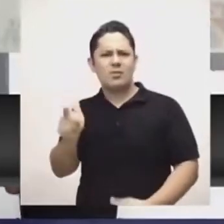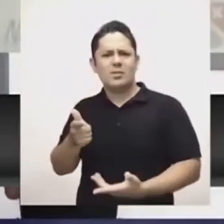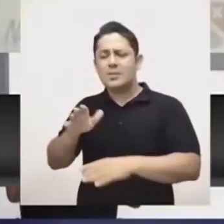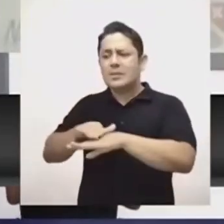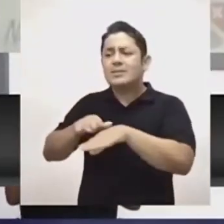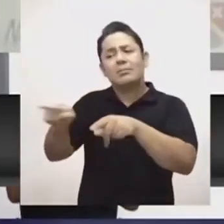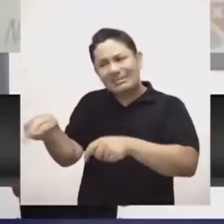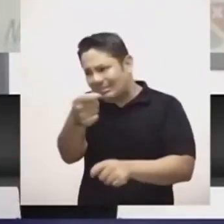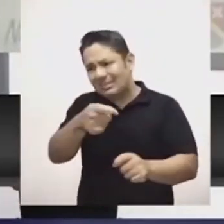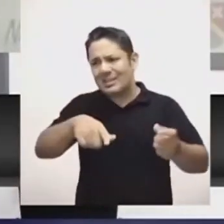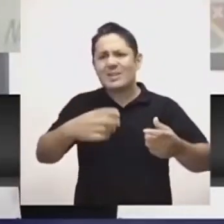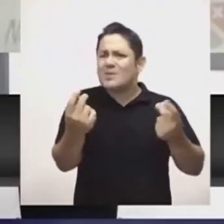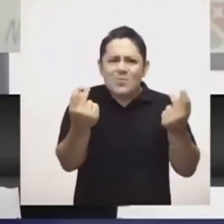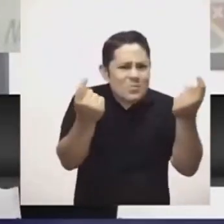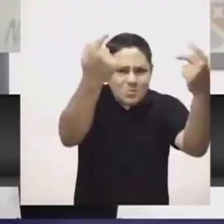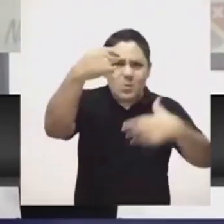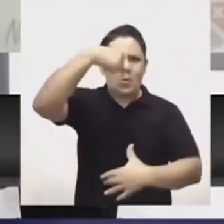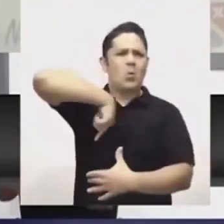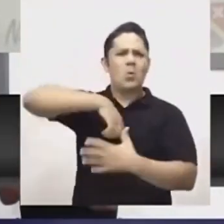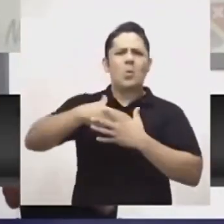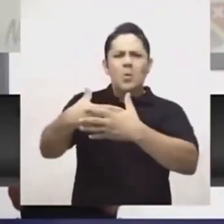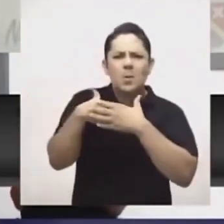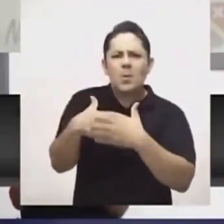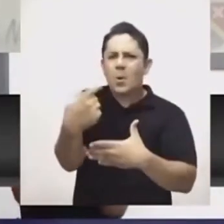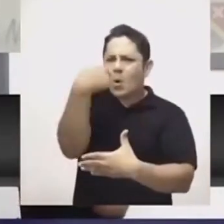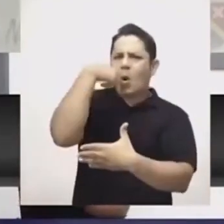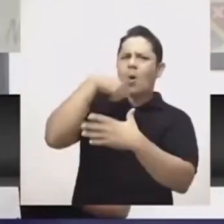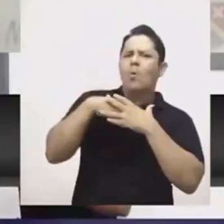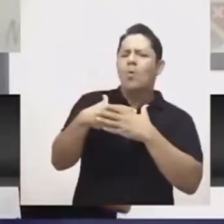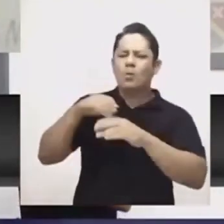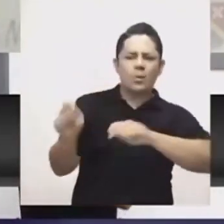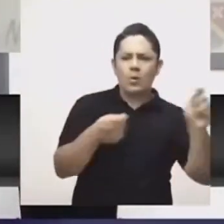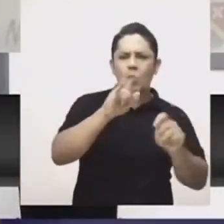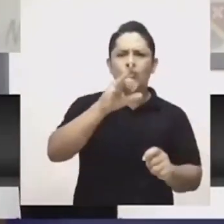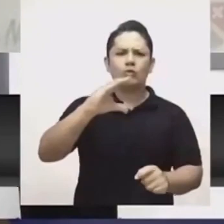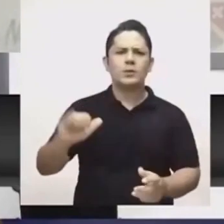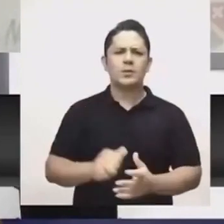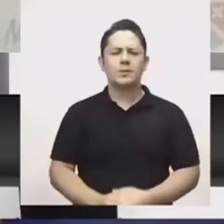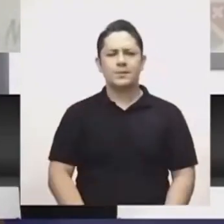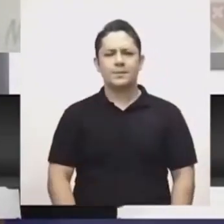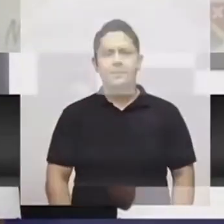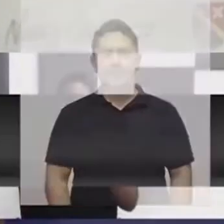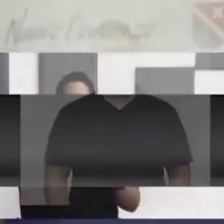the intensive care unit team so that they can intubate and take the patient to the intensive care unit.